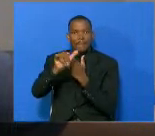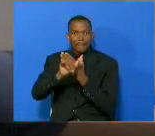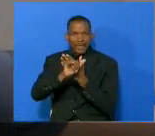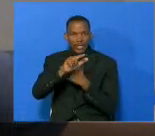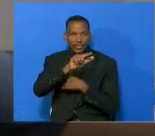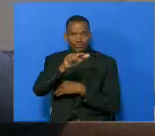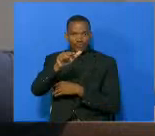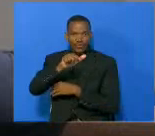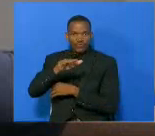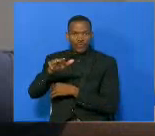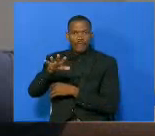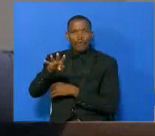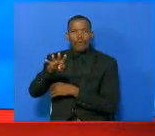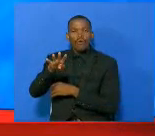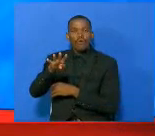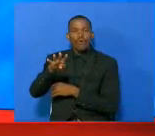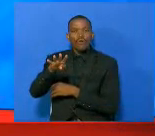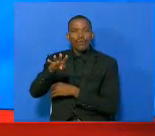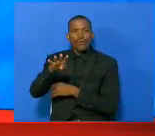2024.